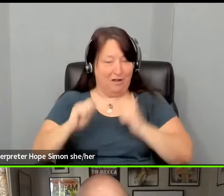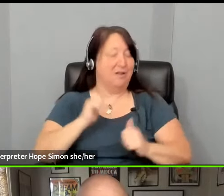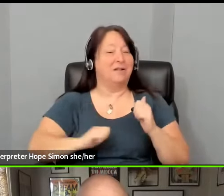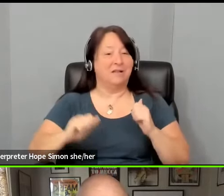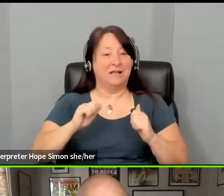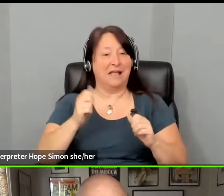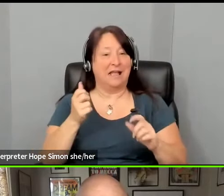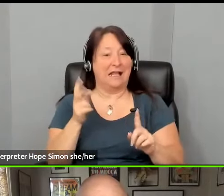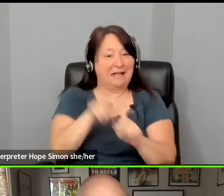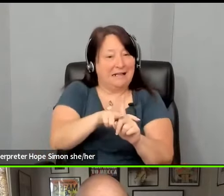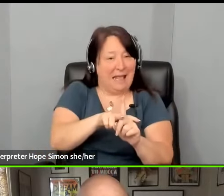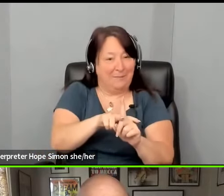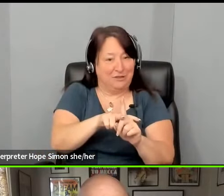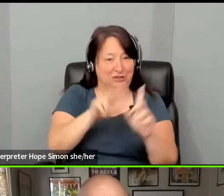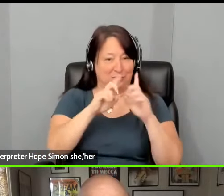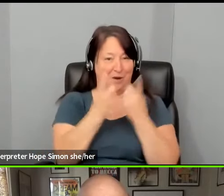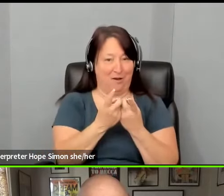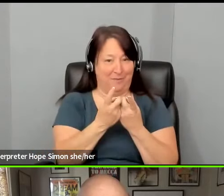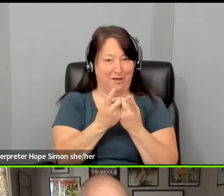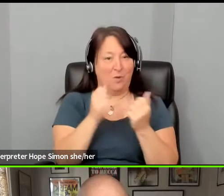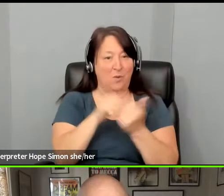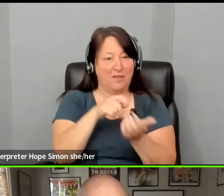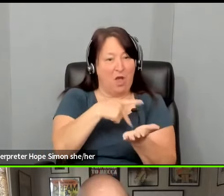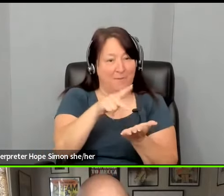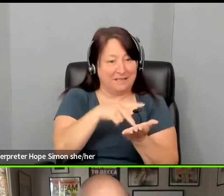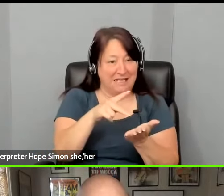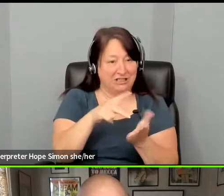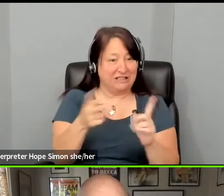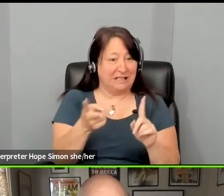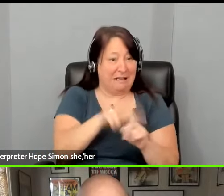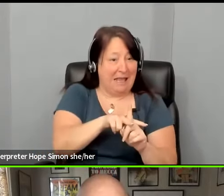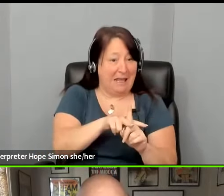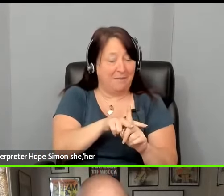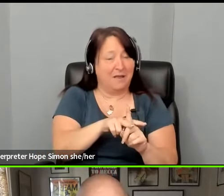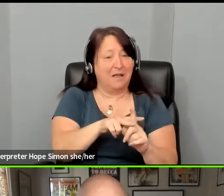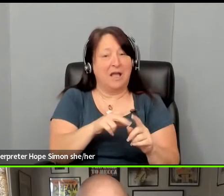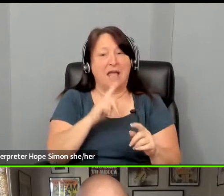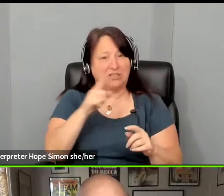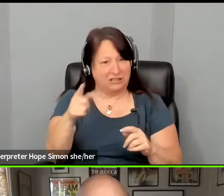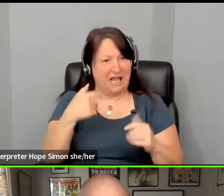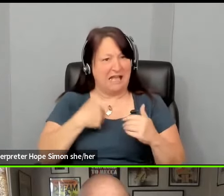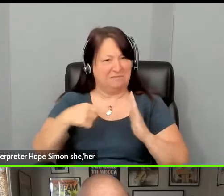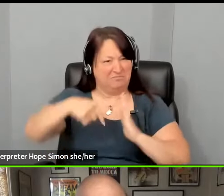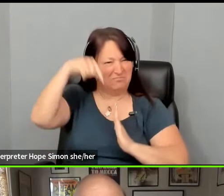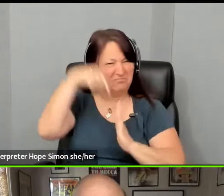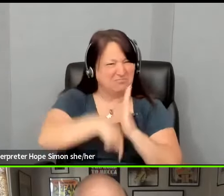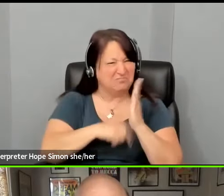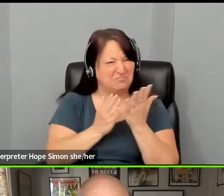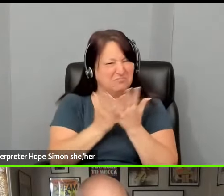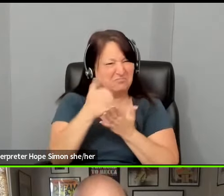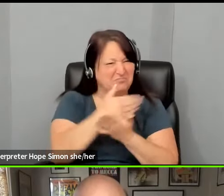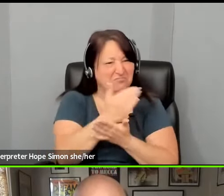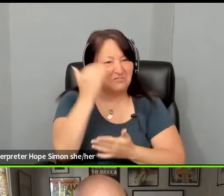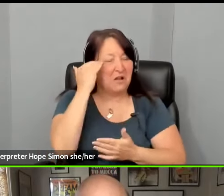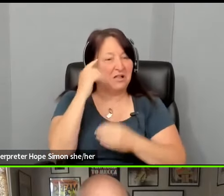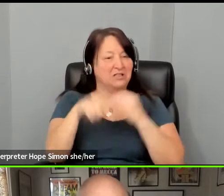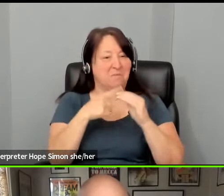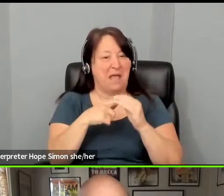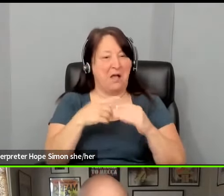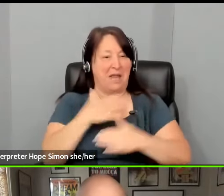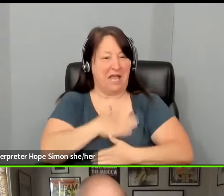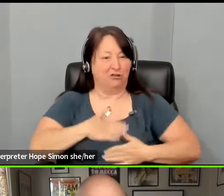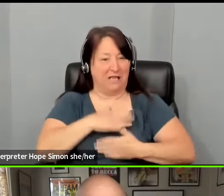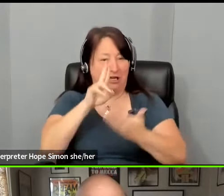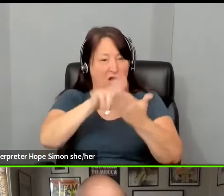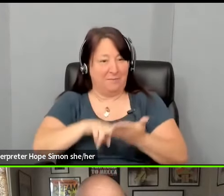initial compensation claims, leading to an in-depth knowledge about her entertainment contracts. By 2018, Jessica became